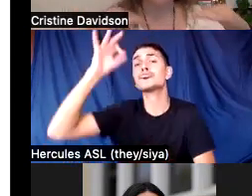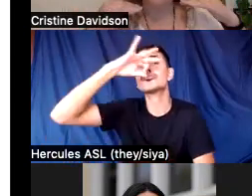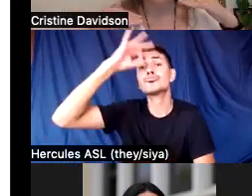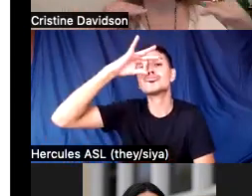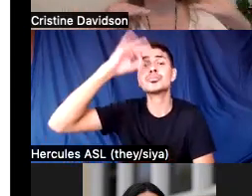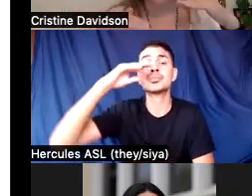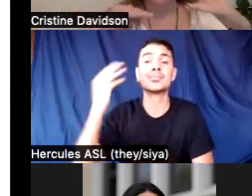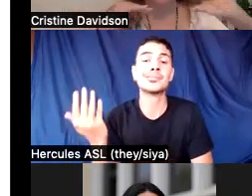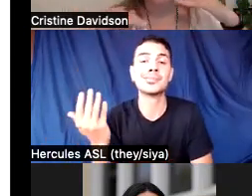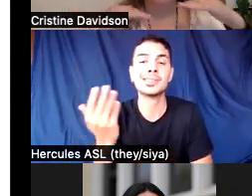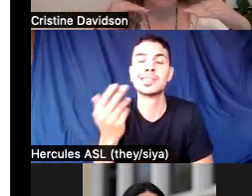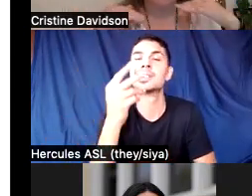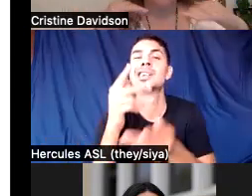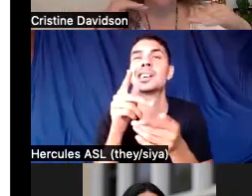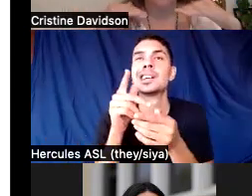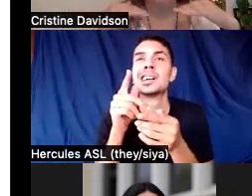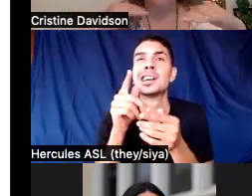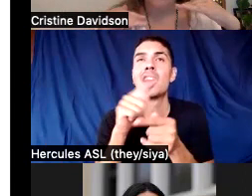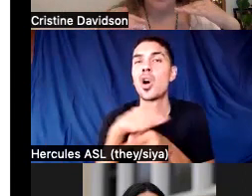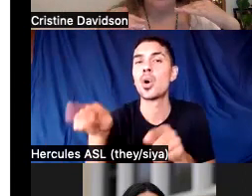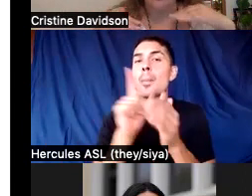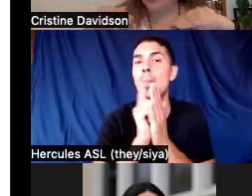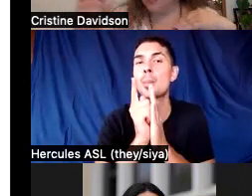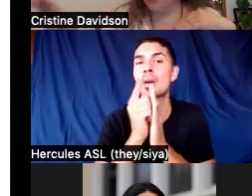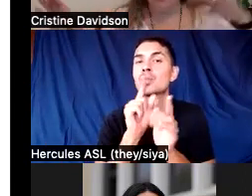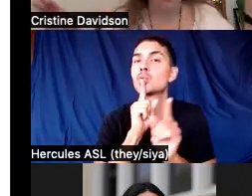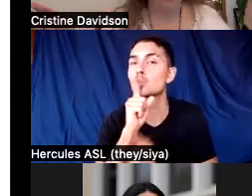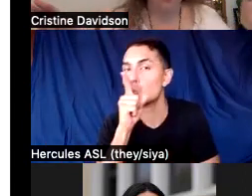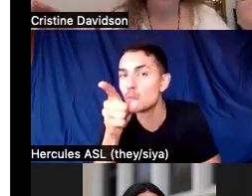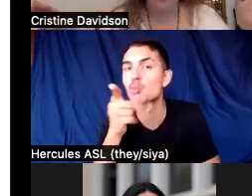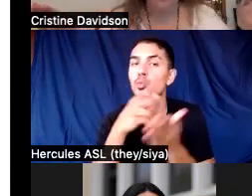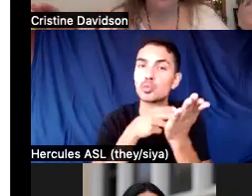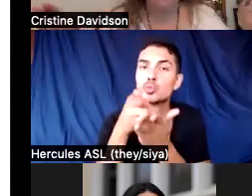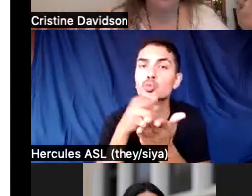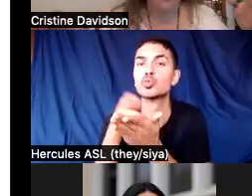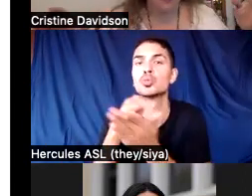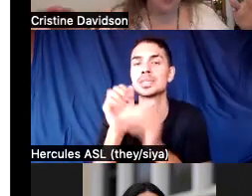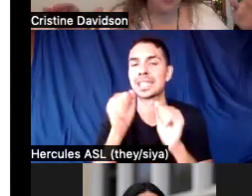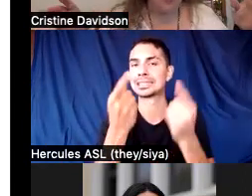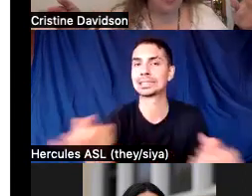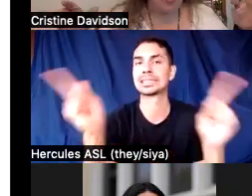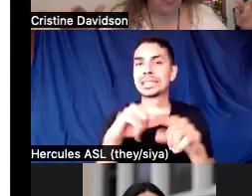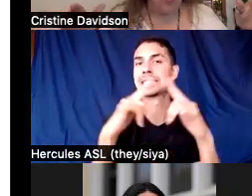truth simultaneously. It's a both and, it's not an either or. And it gets